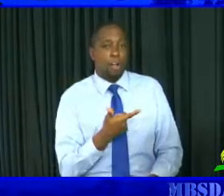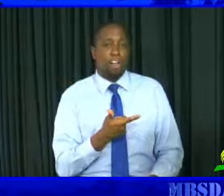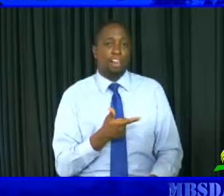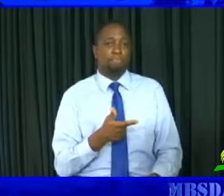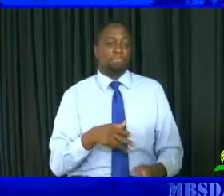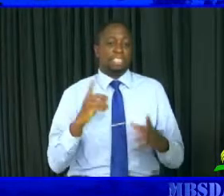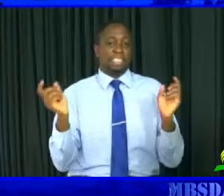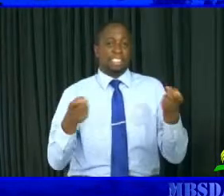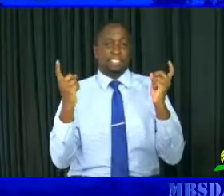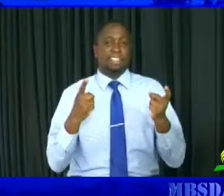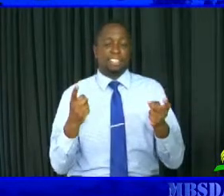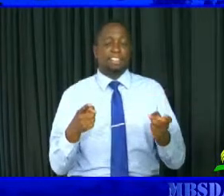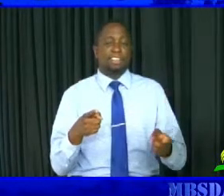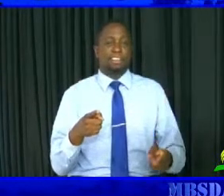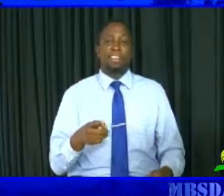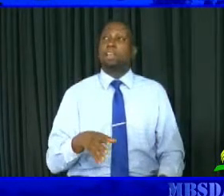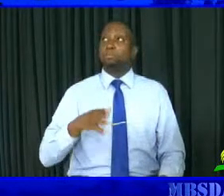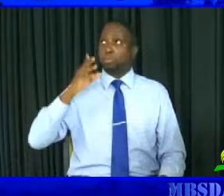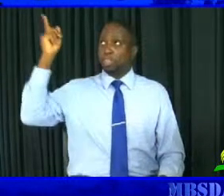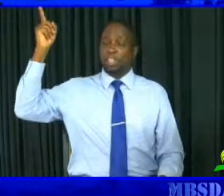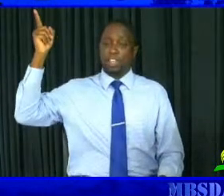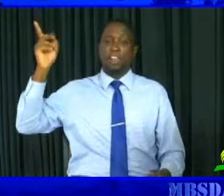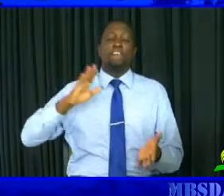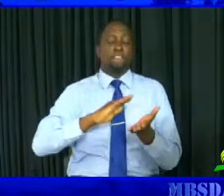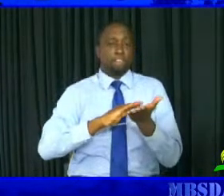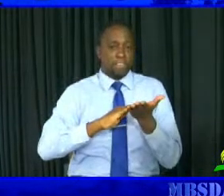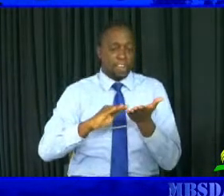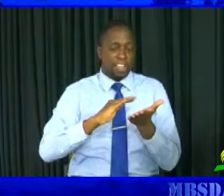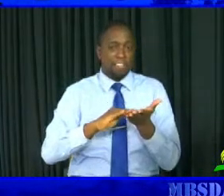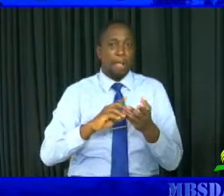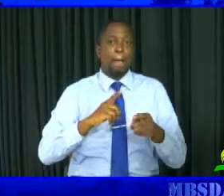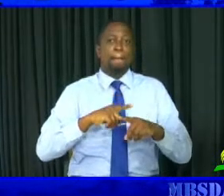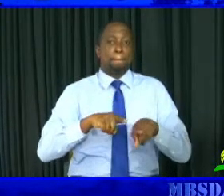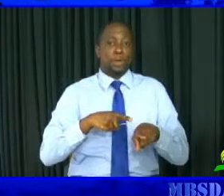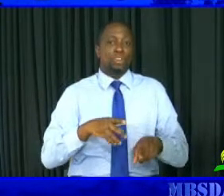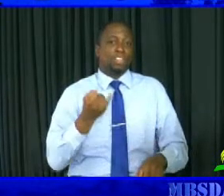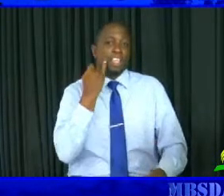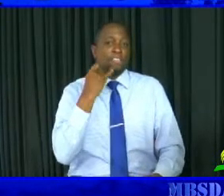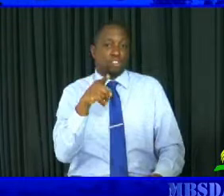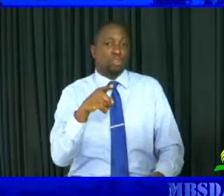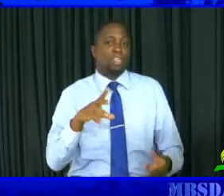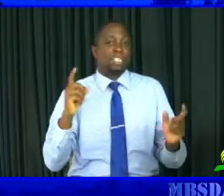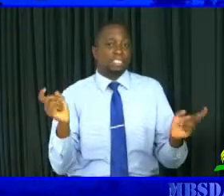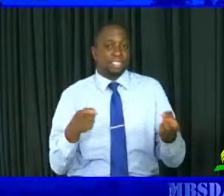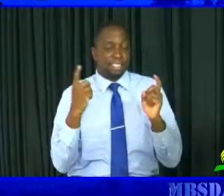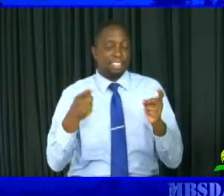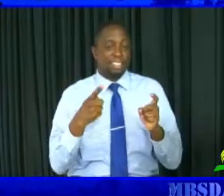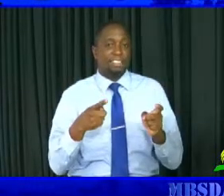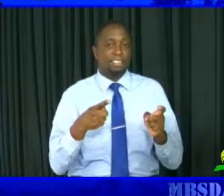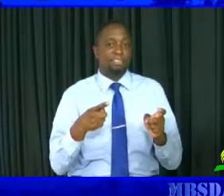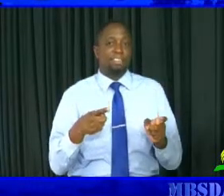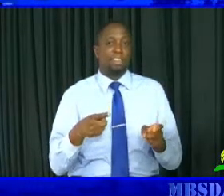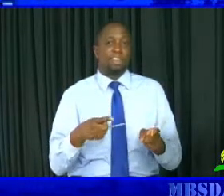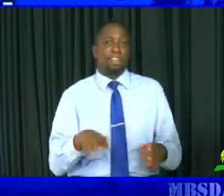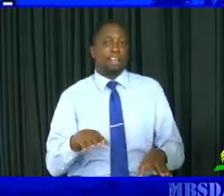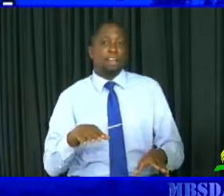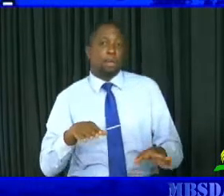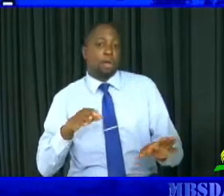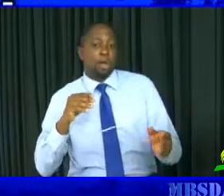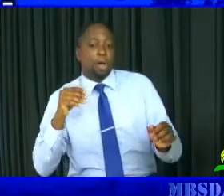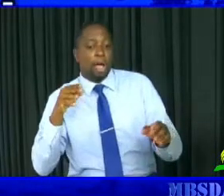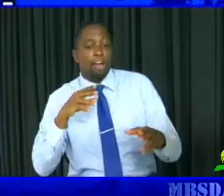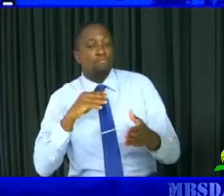be forgiven unto men, but the blasphemy against the Holy Ghost shall not be forgiven unto men.